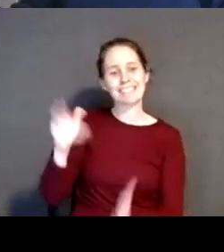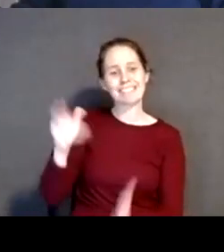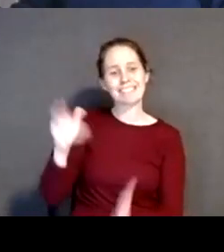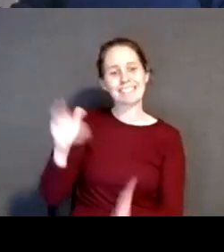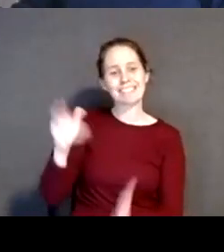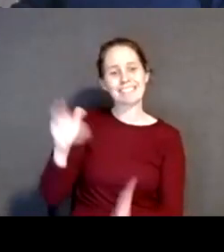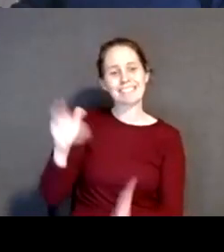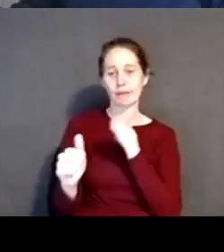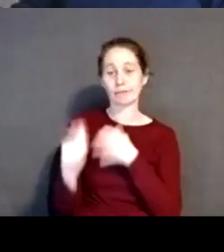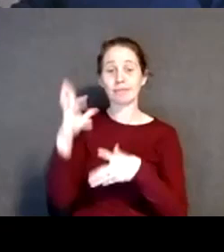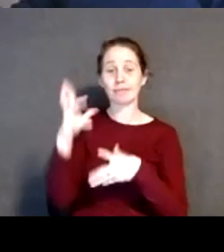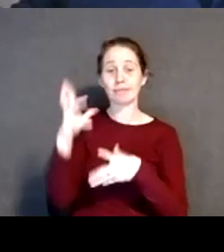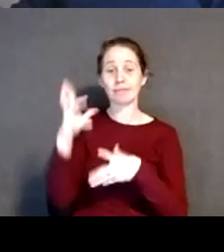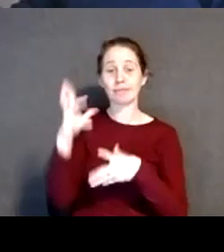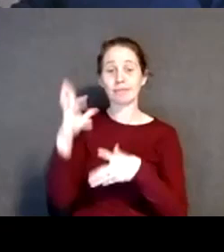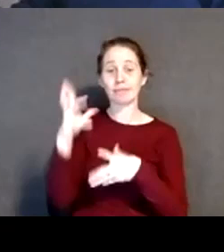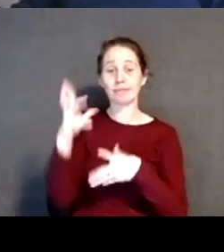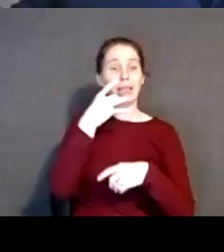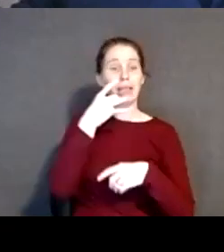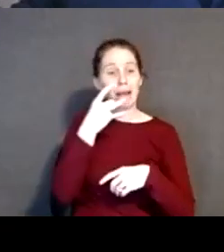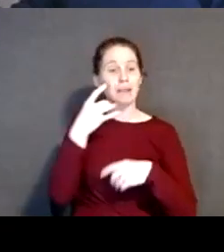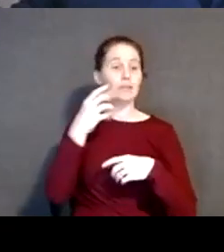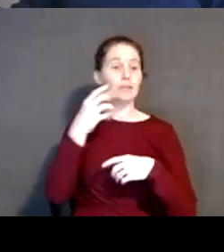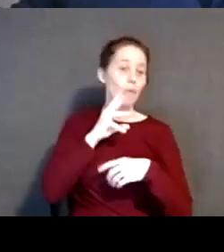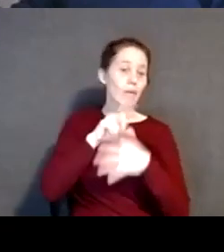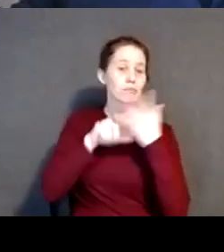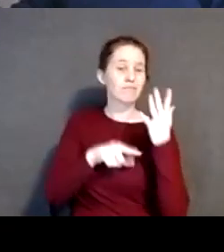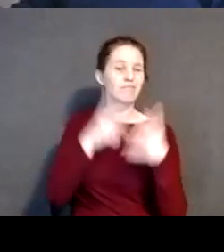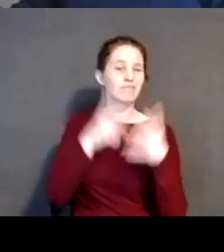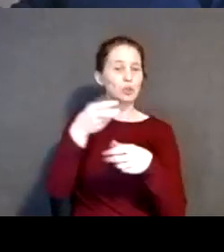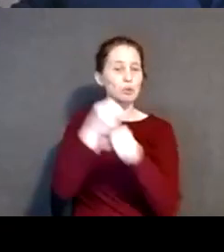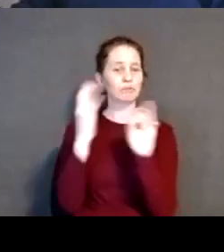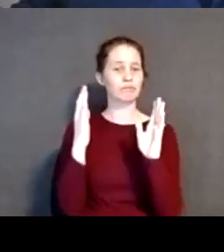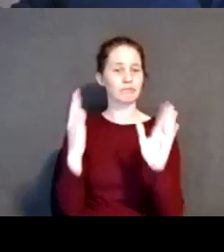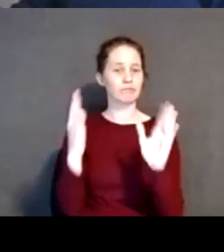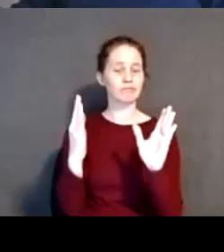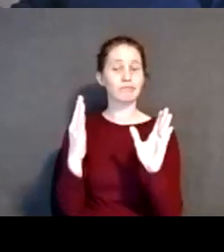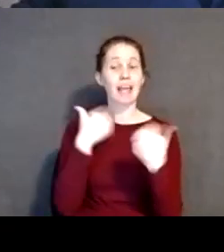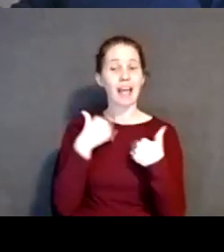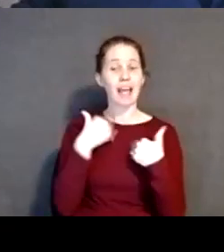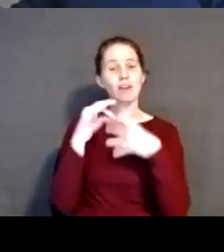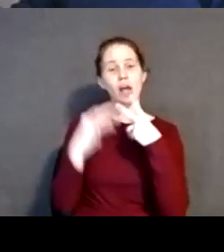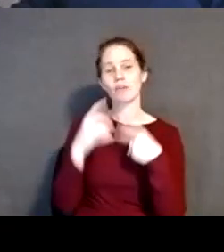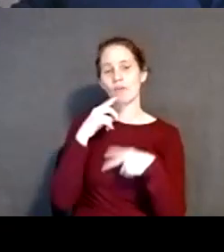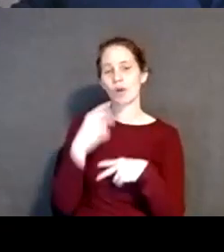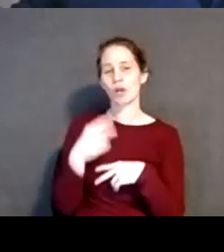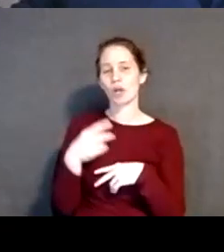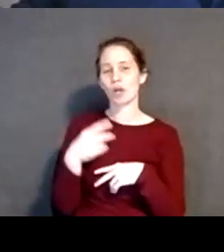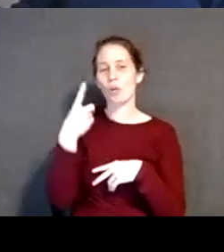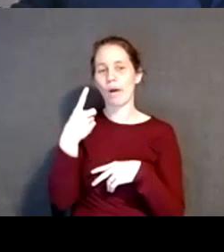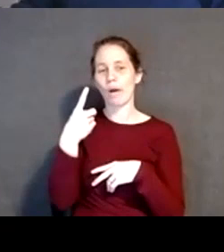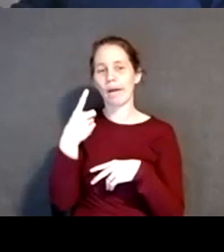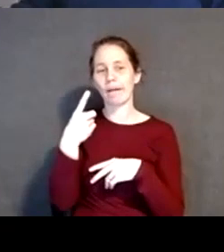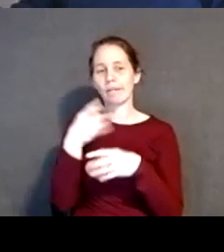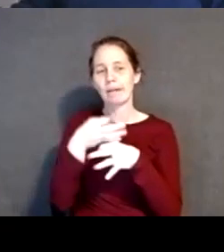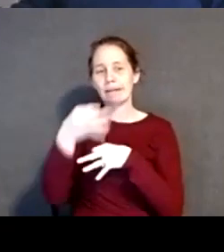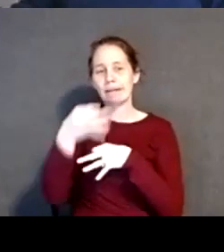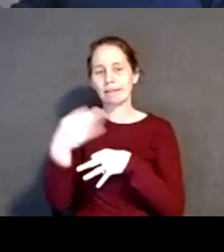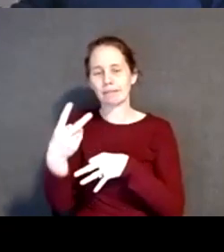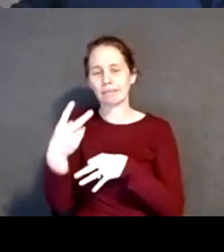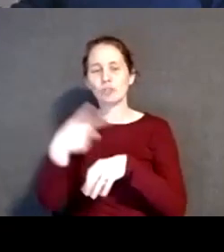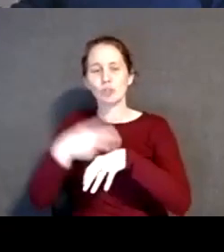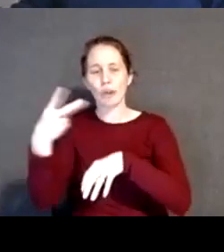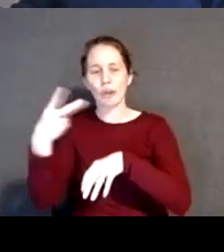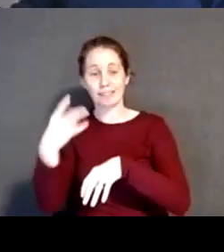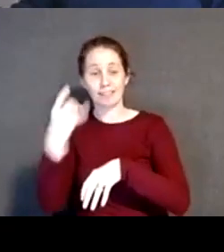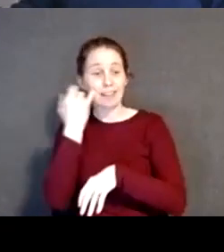$266,616, including utilities over a 2-year period with an option for 2 1-year extensions if necessary